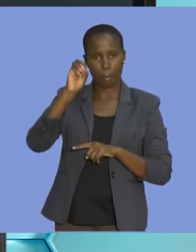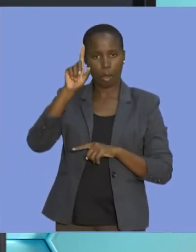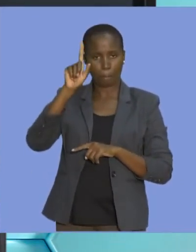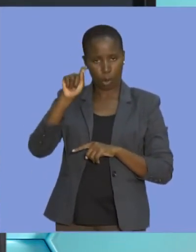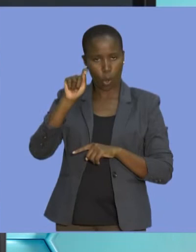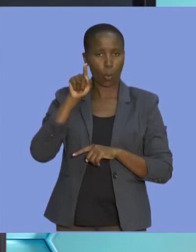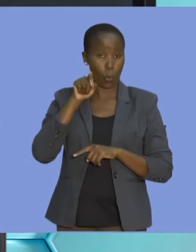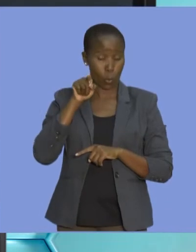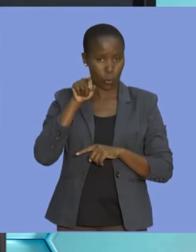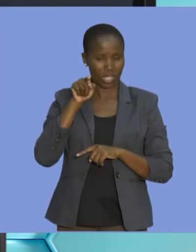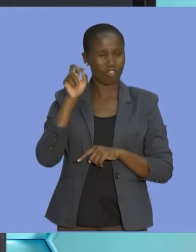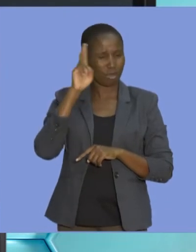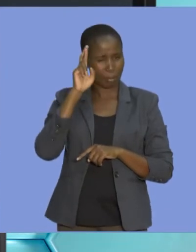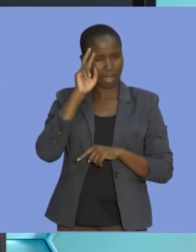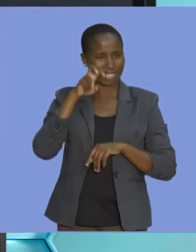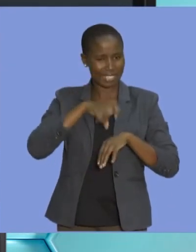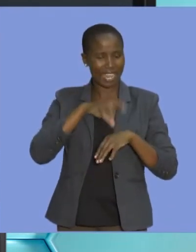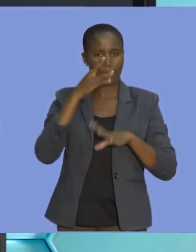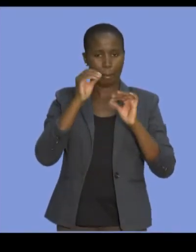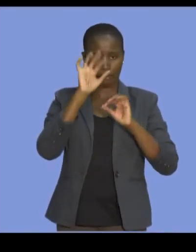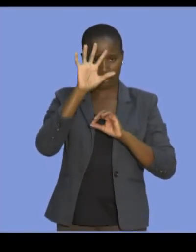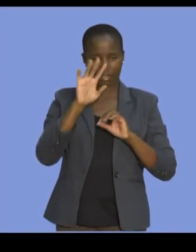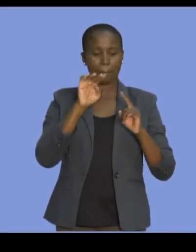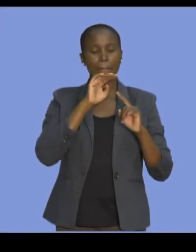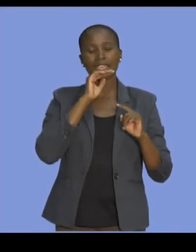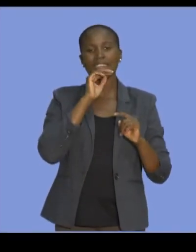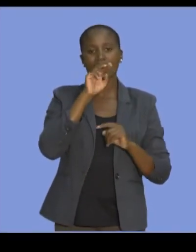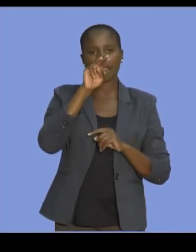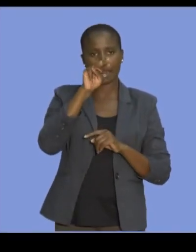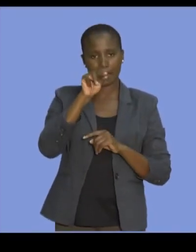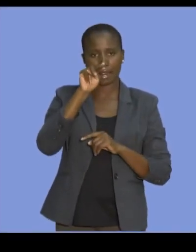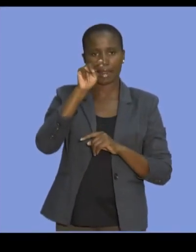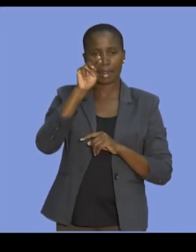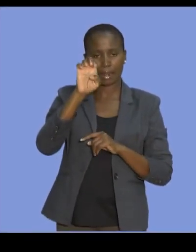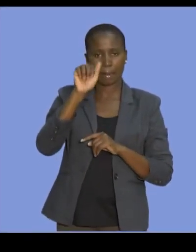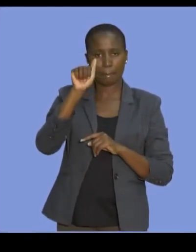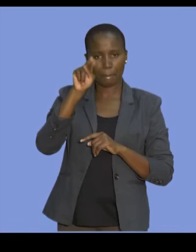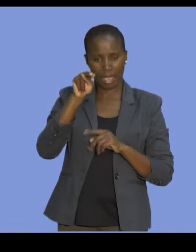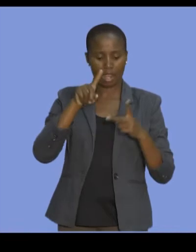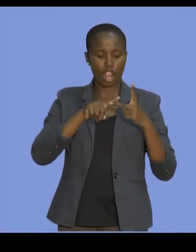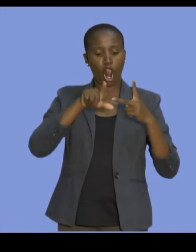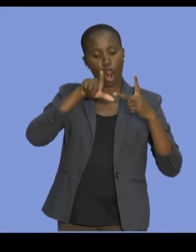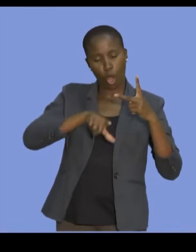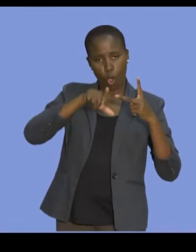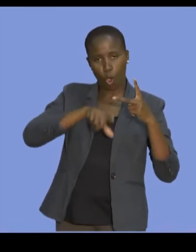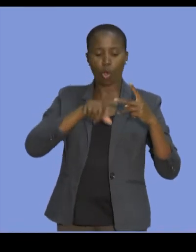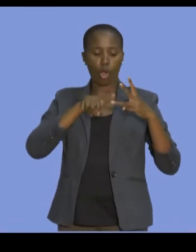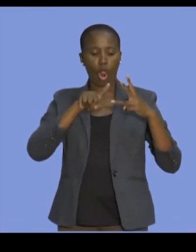if you remember, you need the 5-number summary, which is the minimum value, which is the lowest, lower quartile,